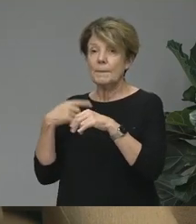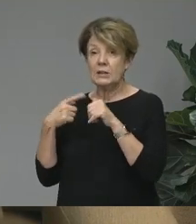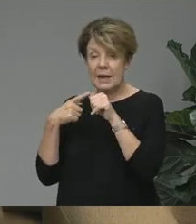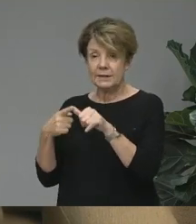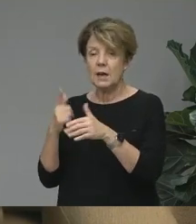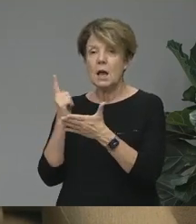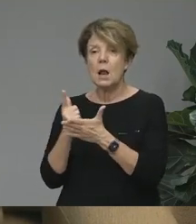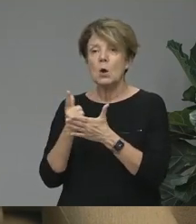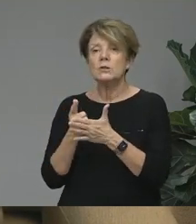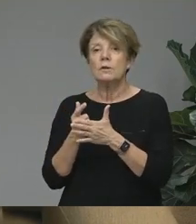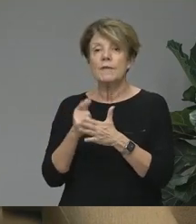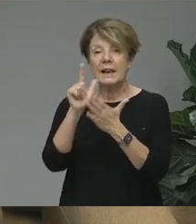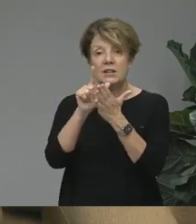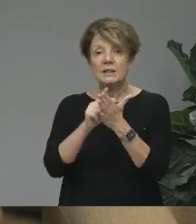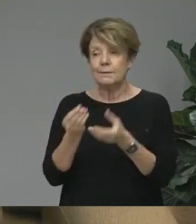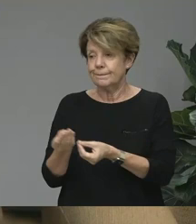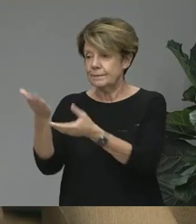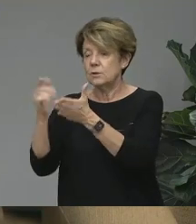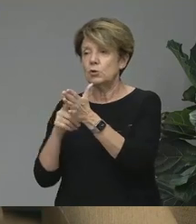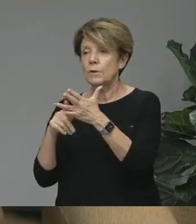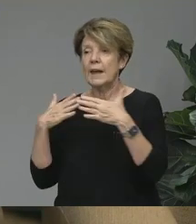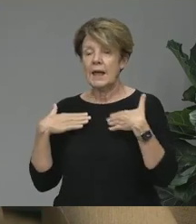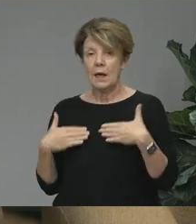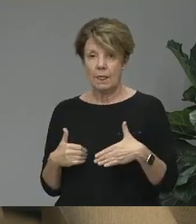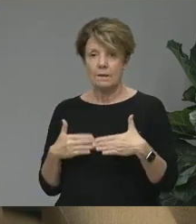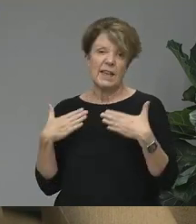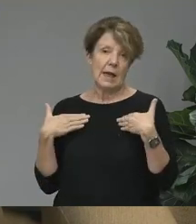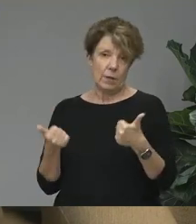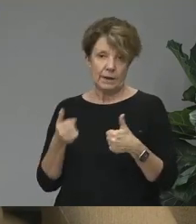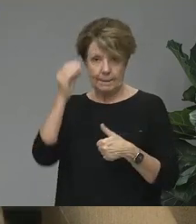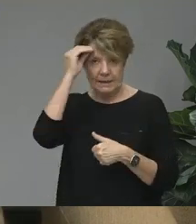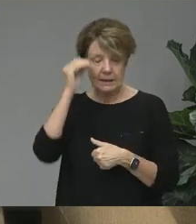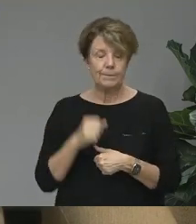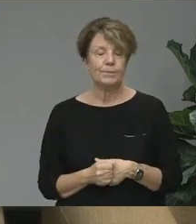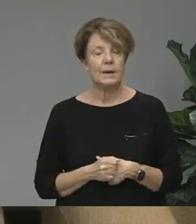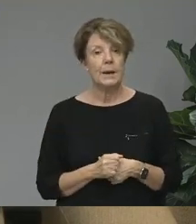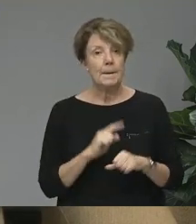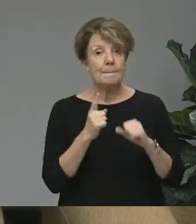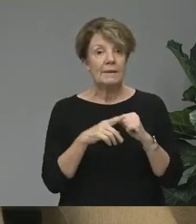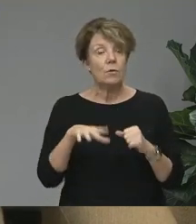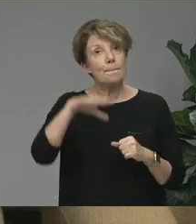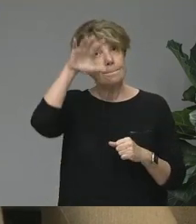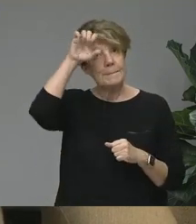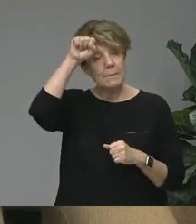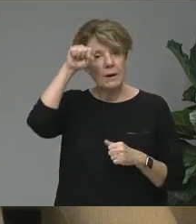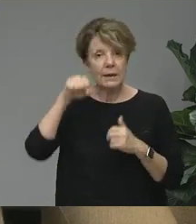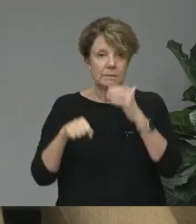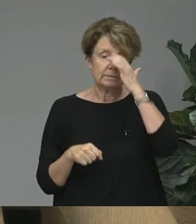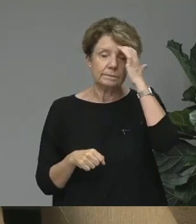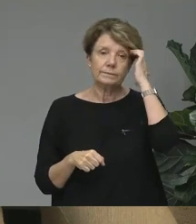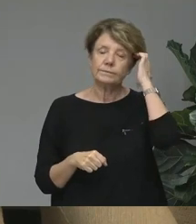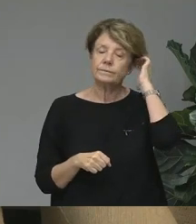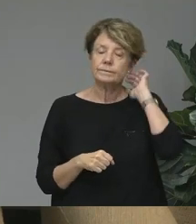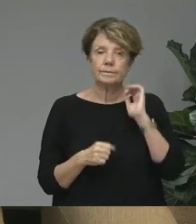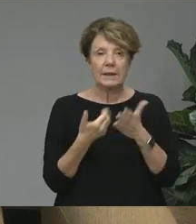to the Health Committee. But just from my memory of how that the